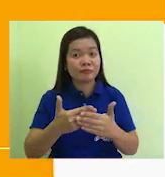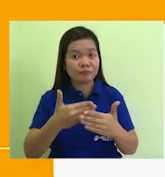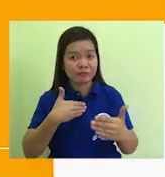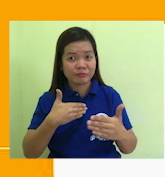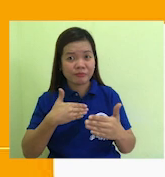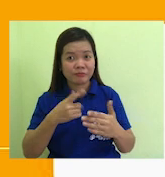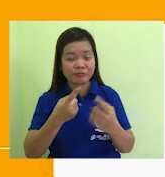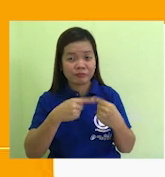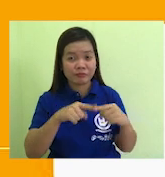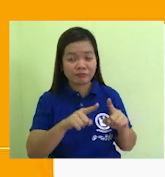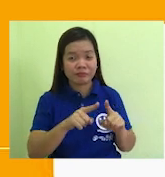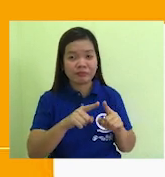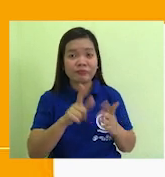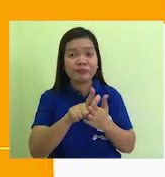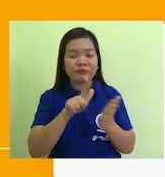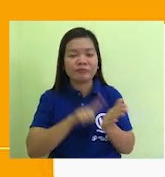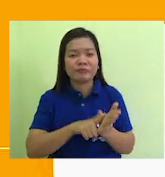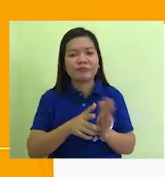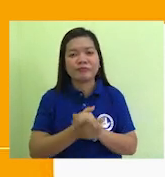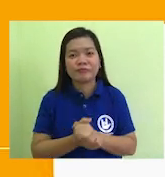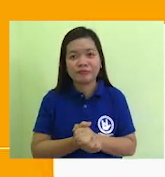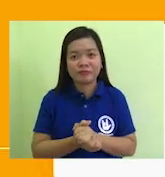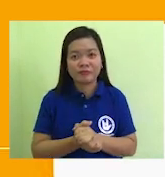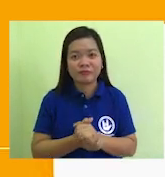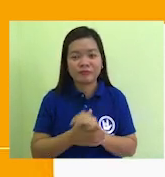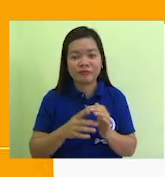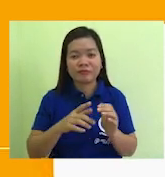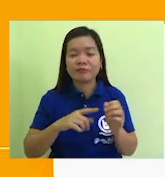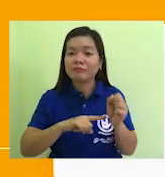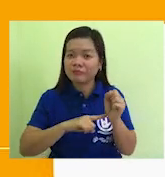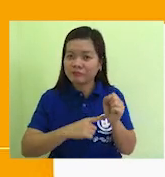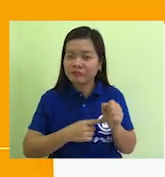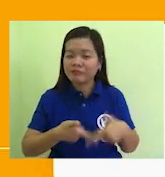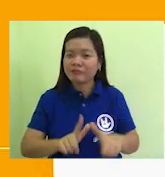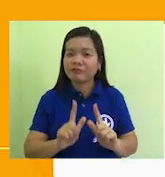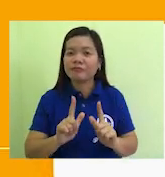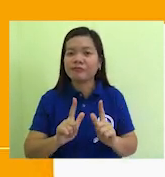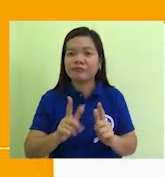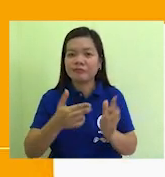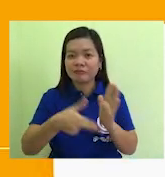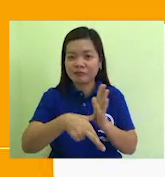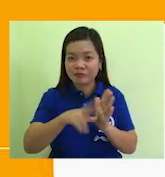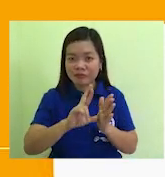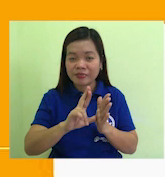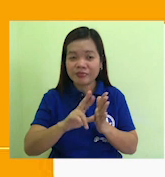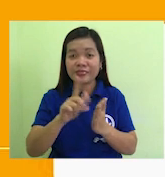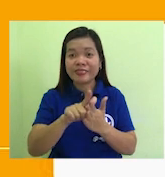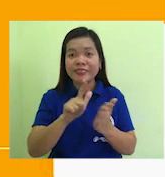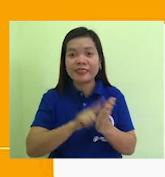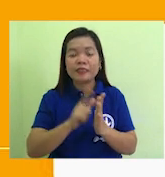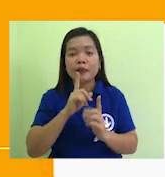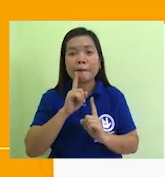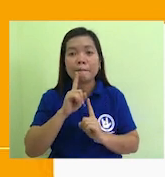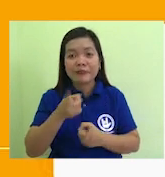Before we dig deeper into our lesson, let us review our lesson by answering